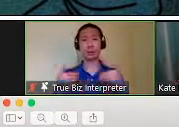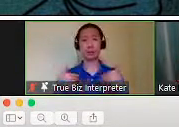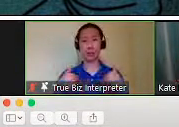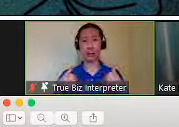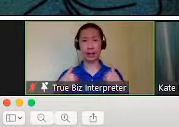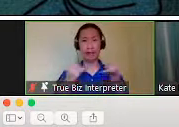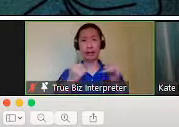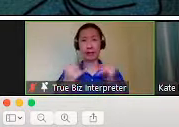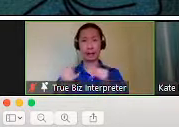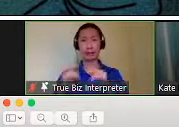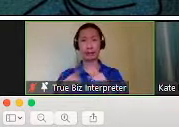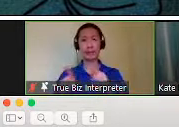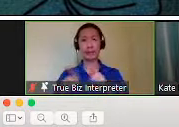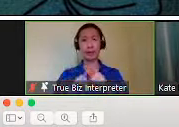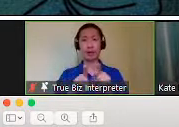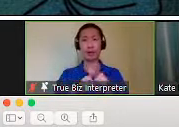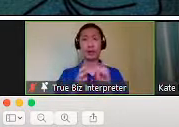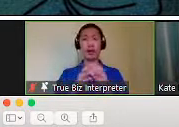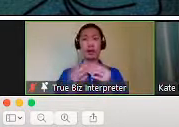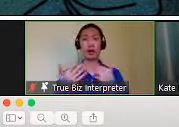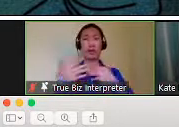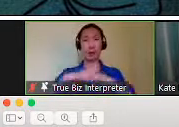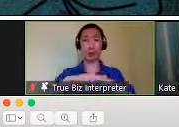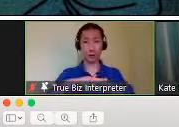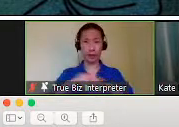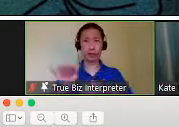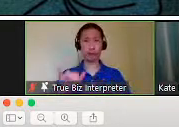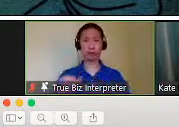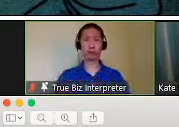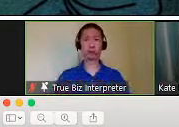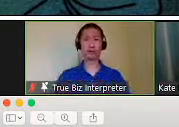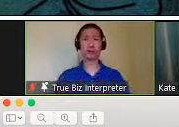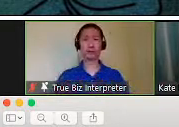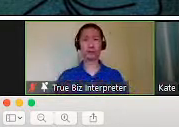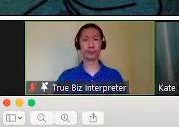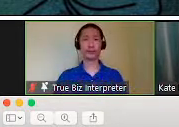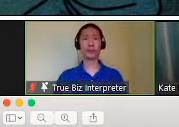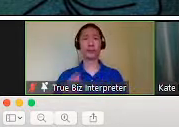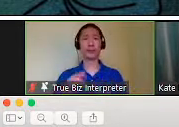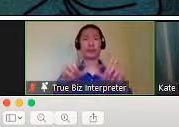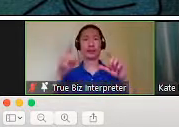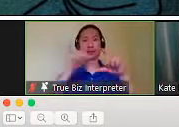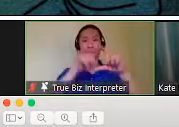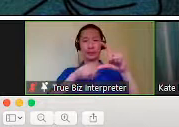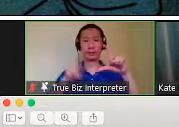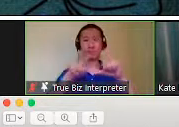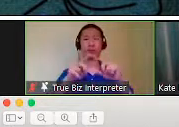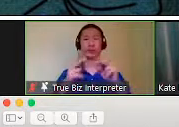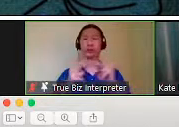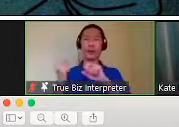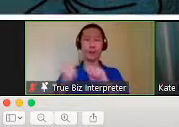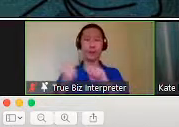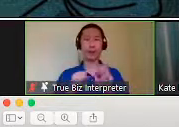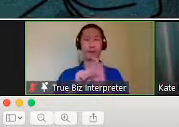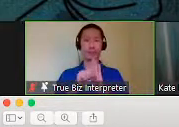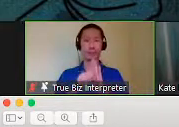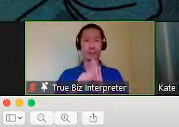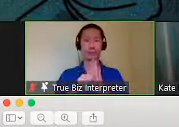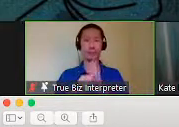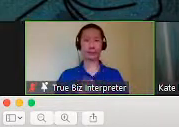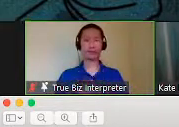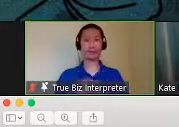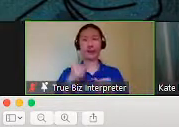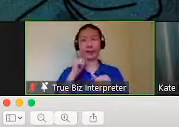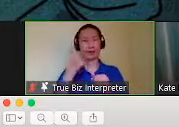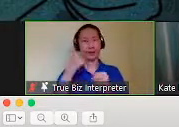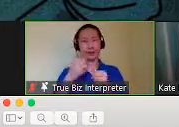but then there's also a lot of overlap. And again, the circle motif is a very powerful symbol. And I don't remember why I